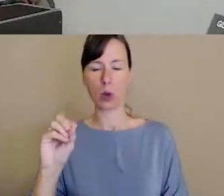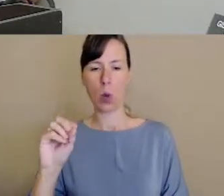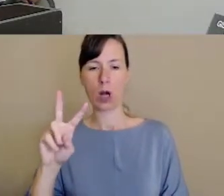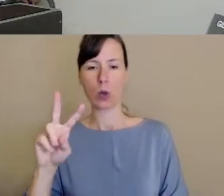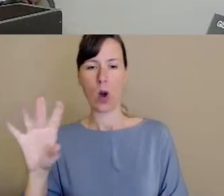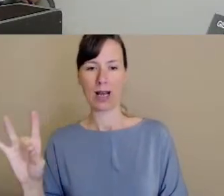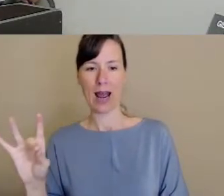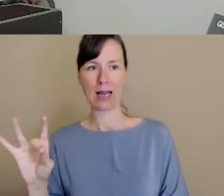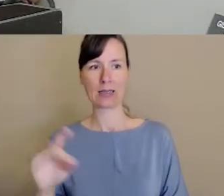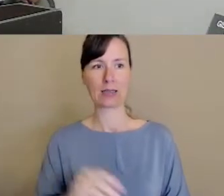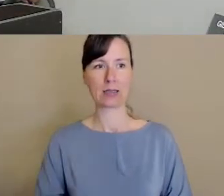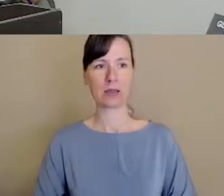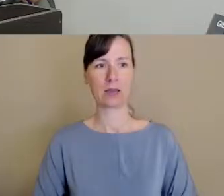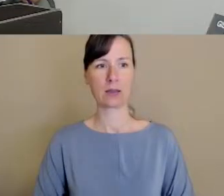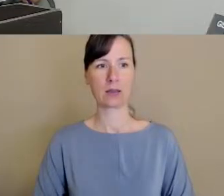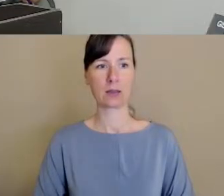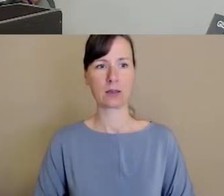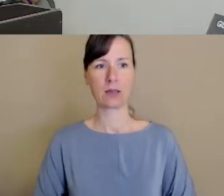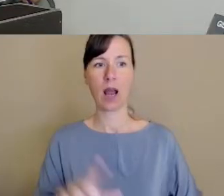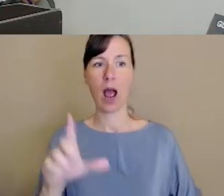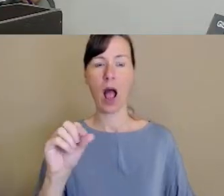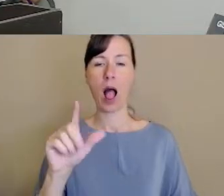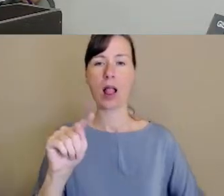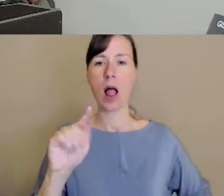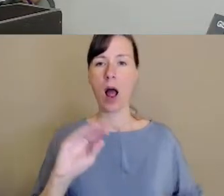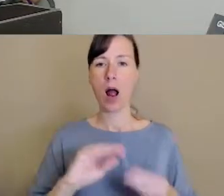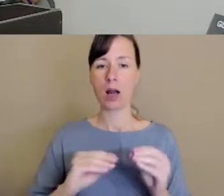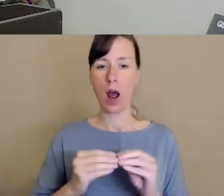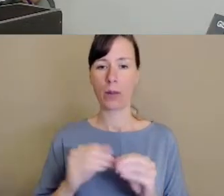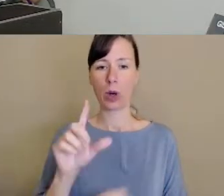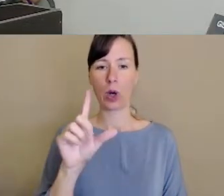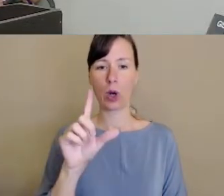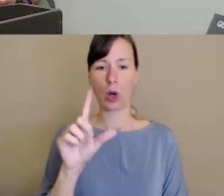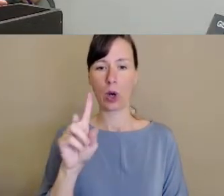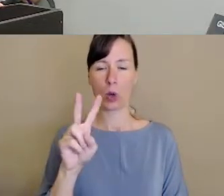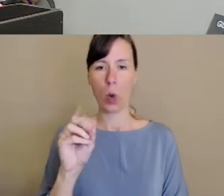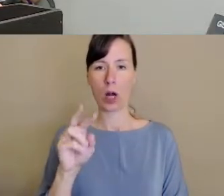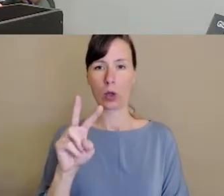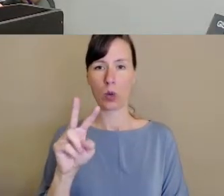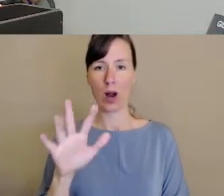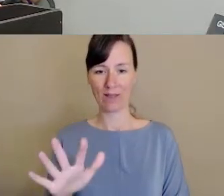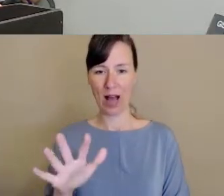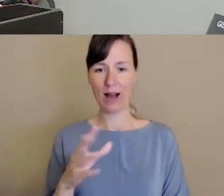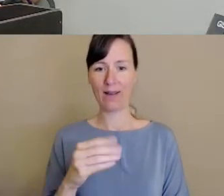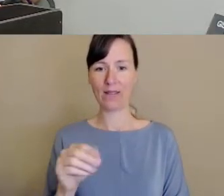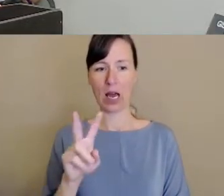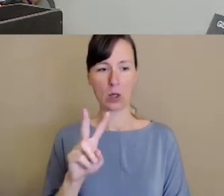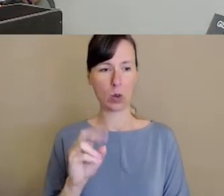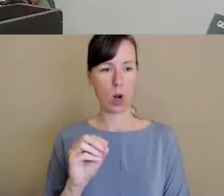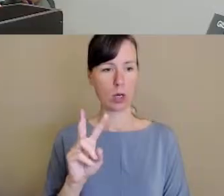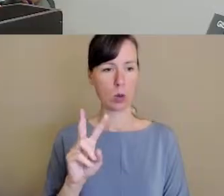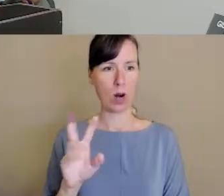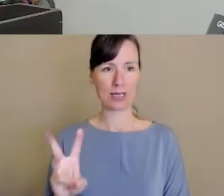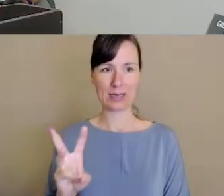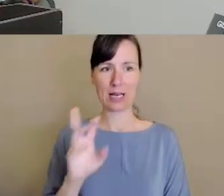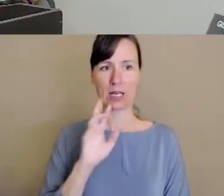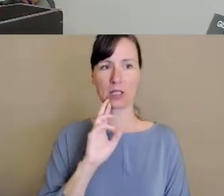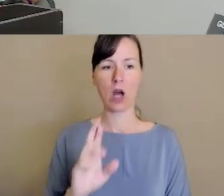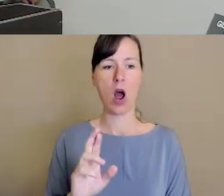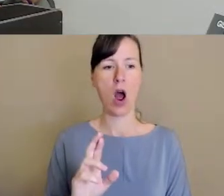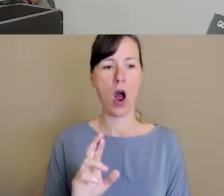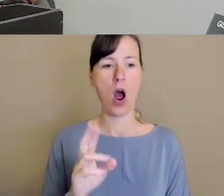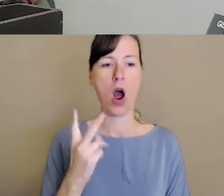2028. The lot numbers 2025 and 2026 are 2 of